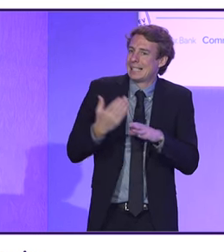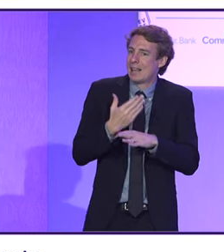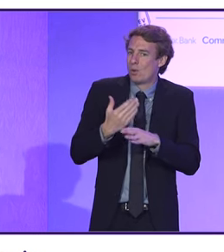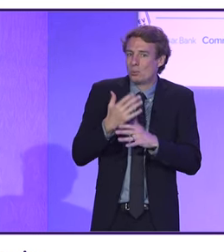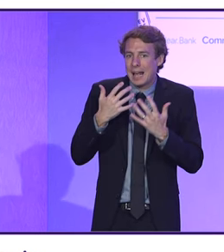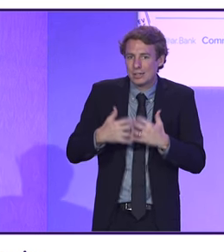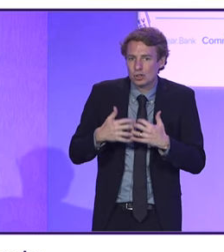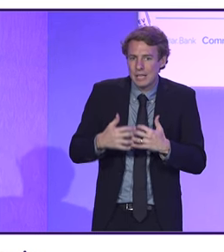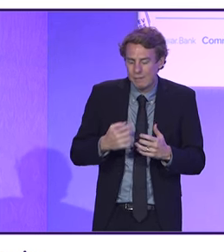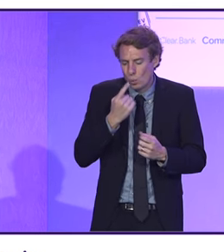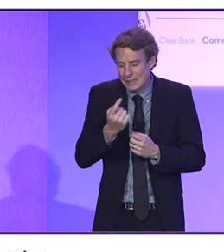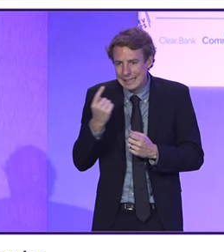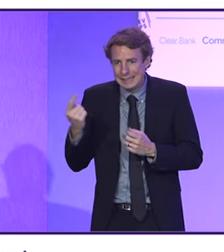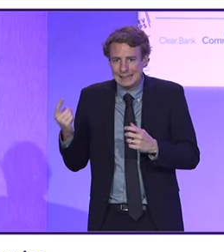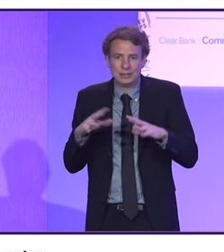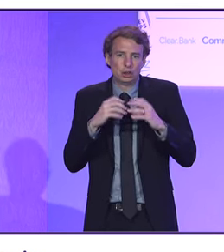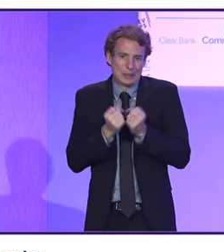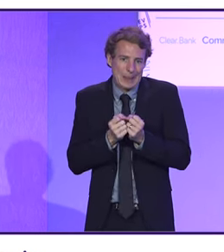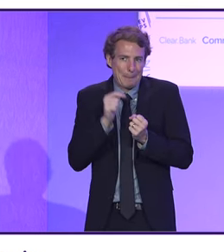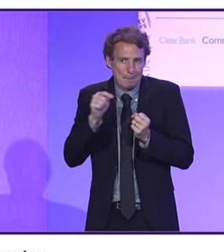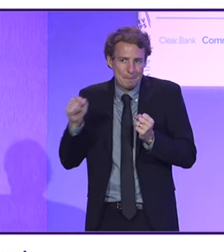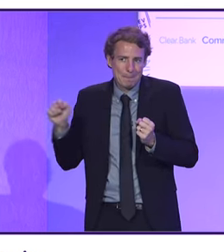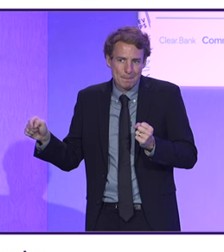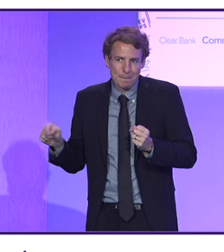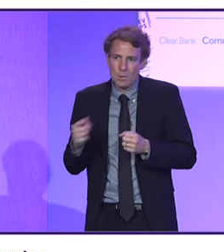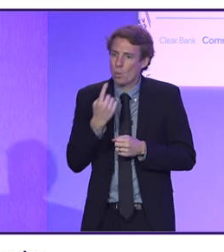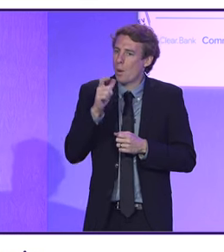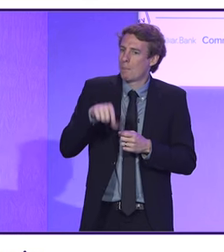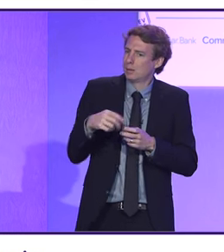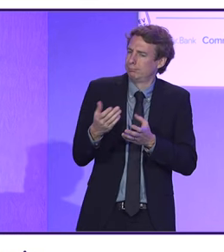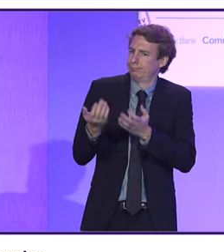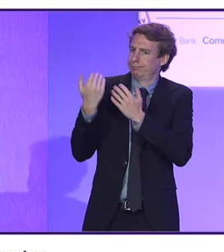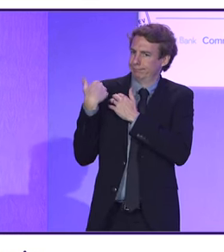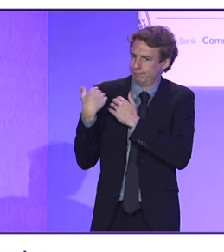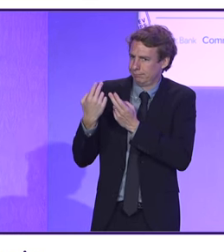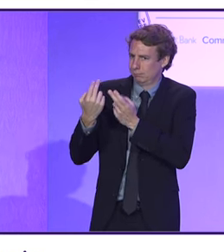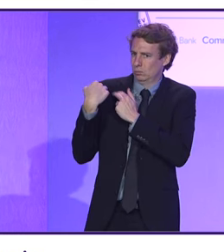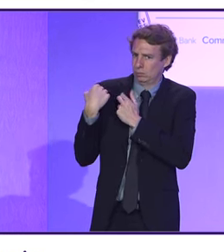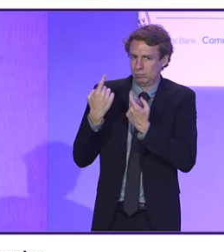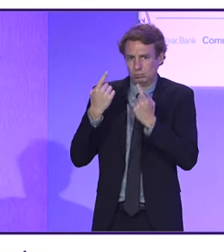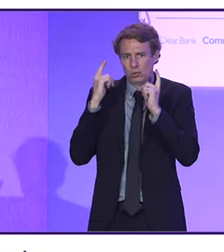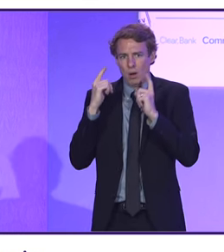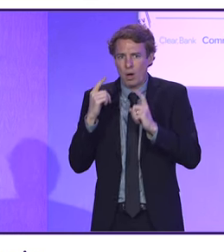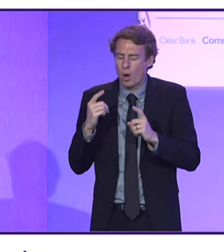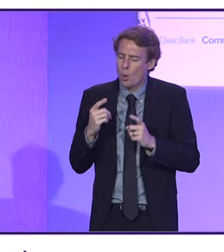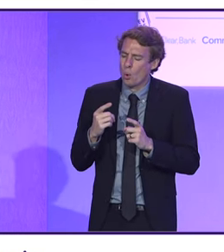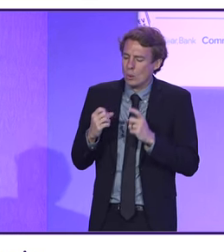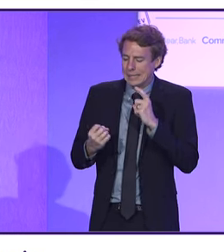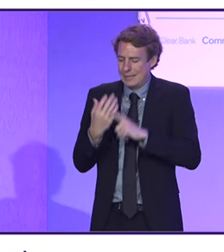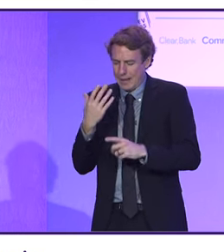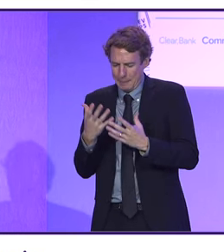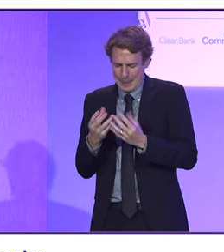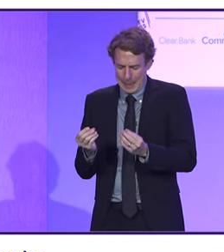team. So you have one person who's in charge of kind of helping to bridge that operation and development gap for every four or five